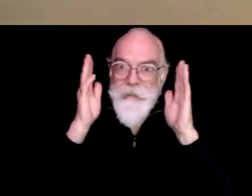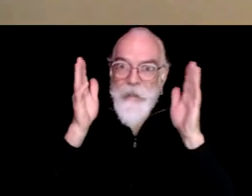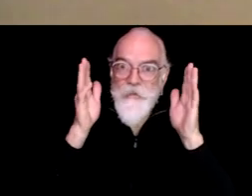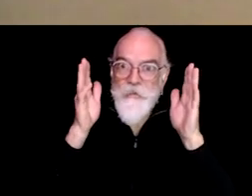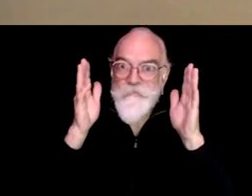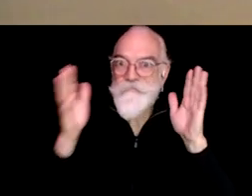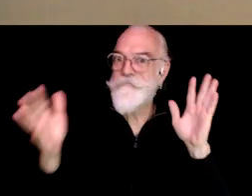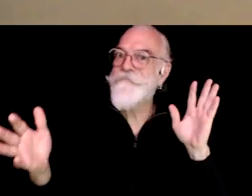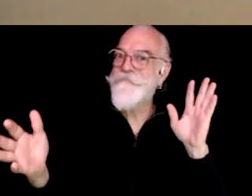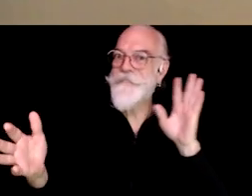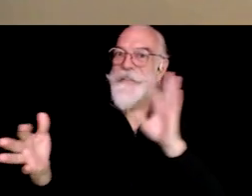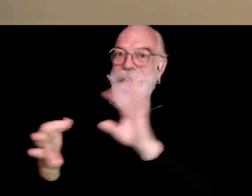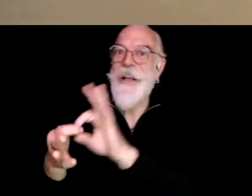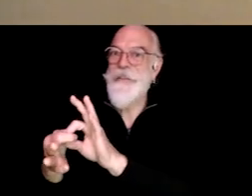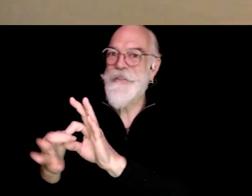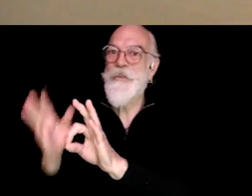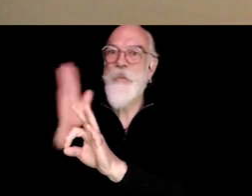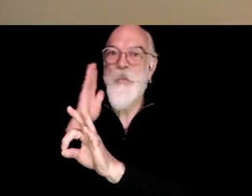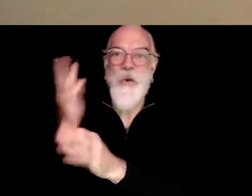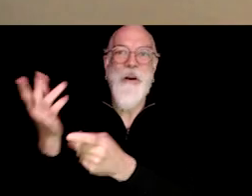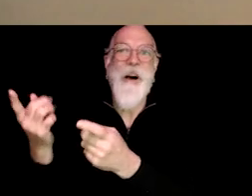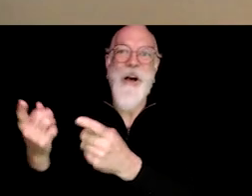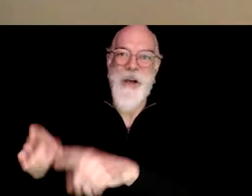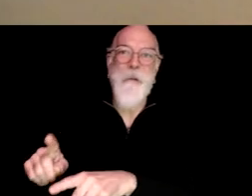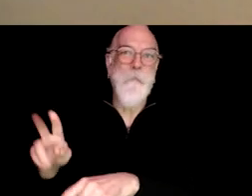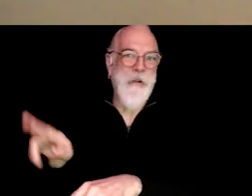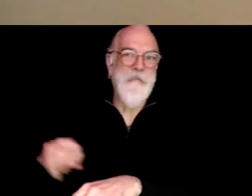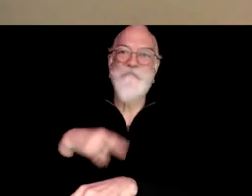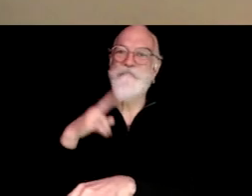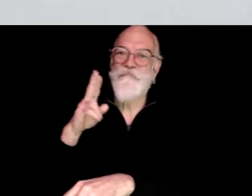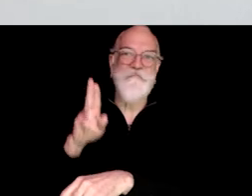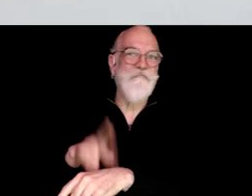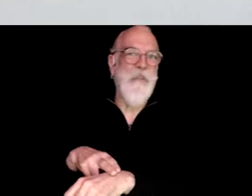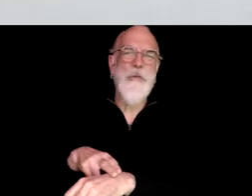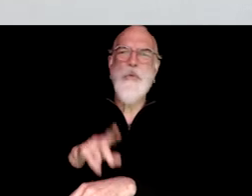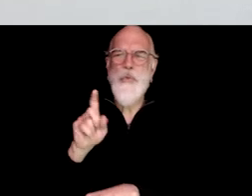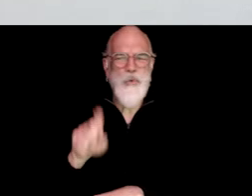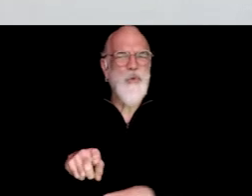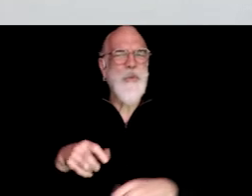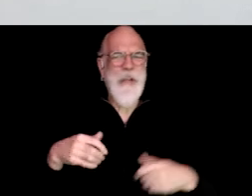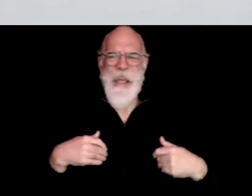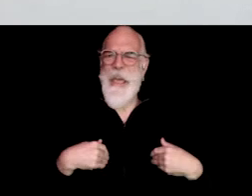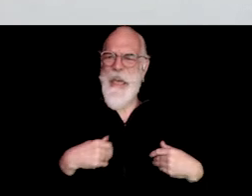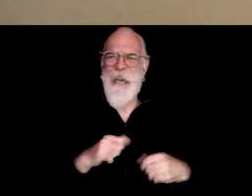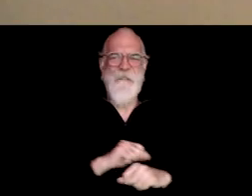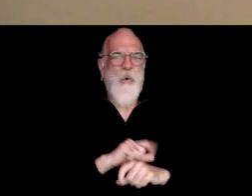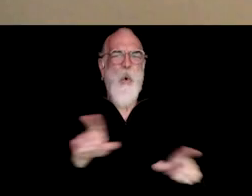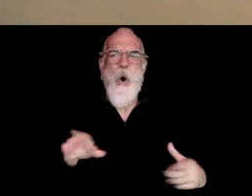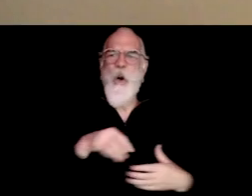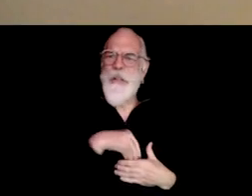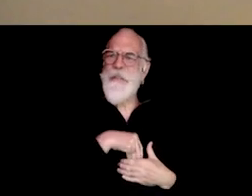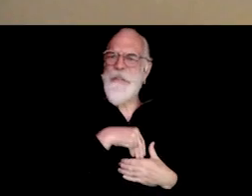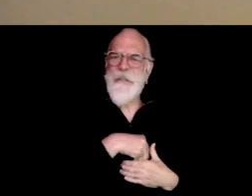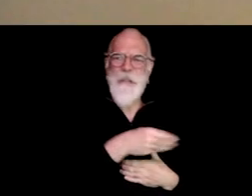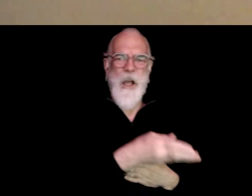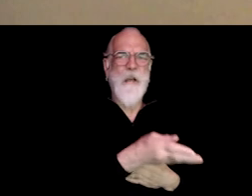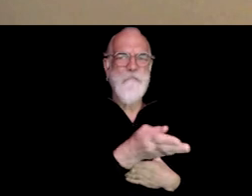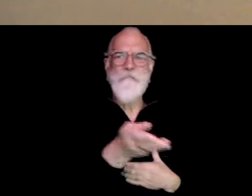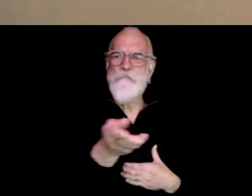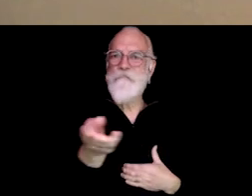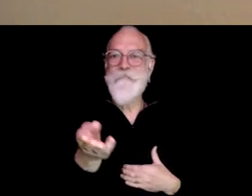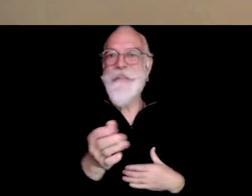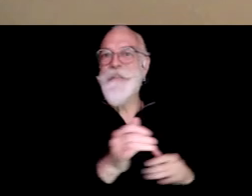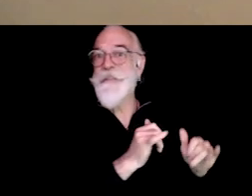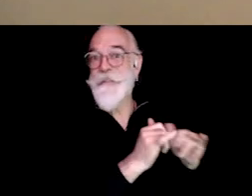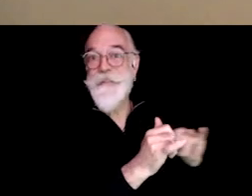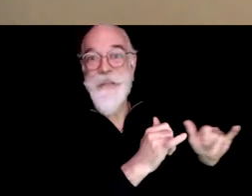it. It's a natural connection, and it should exist within us as it does between all